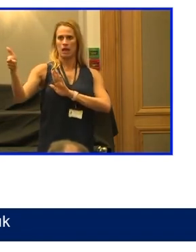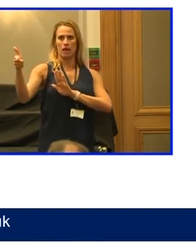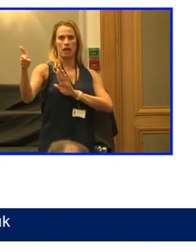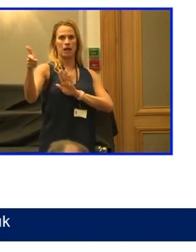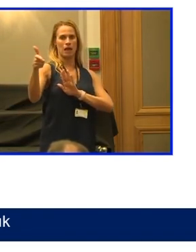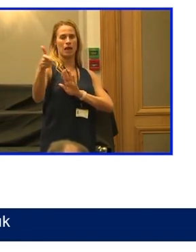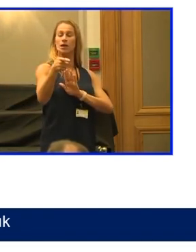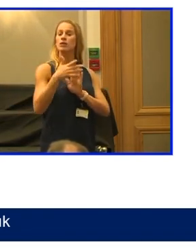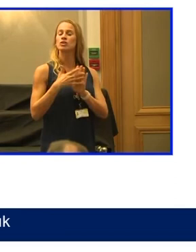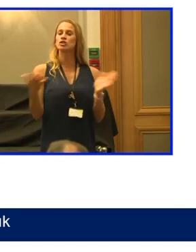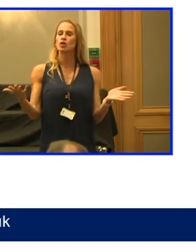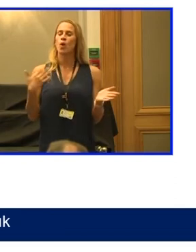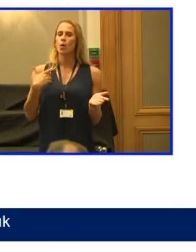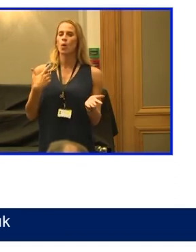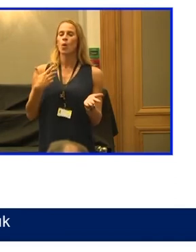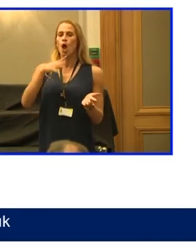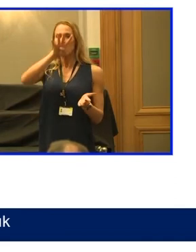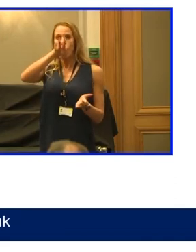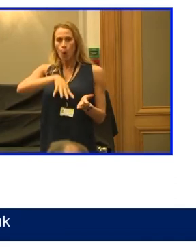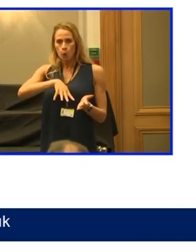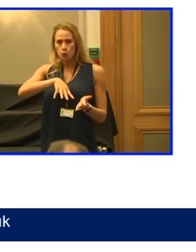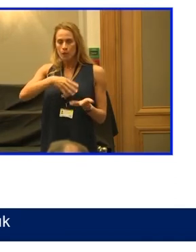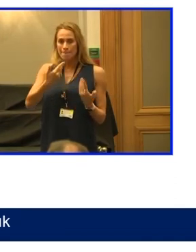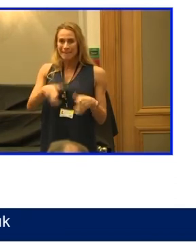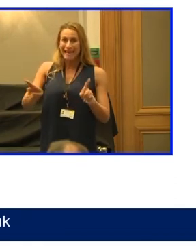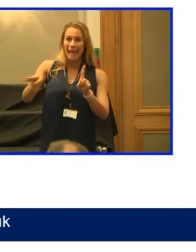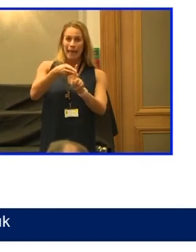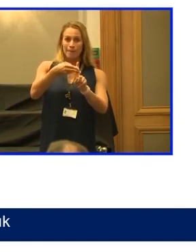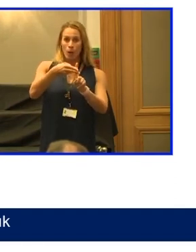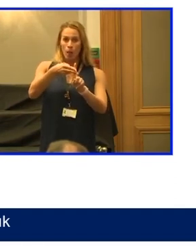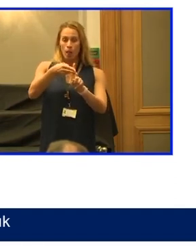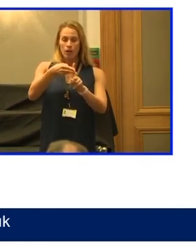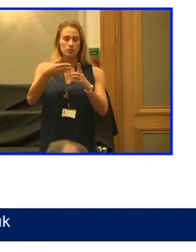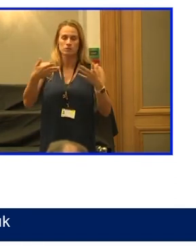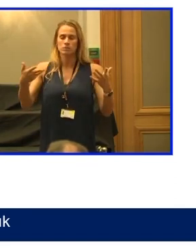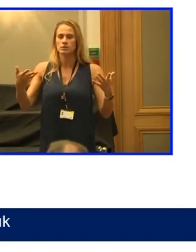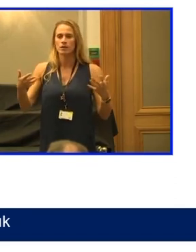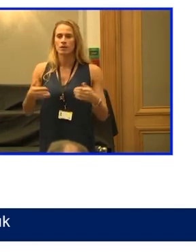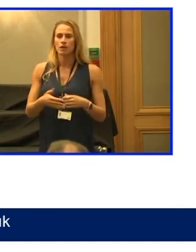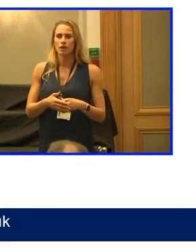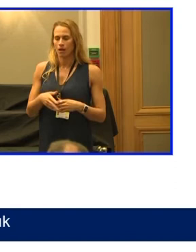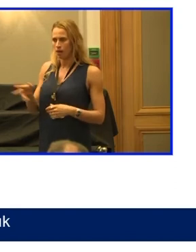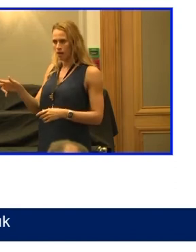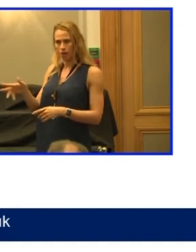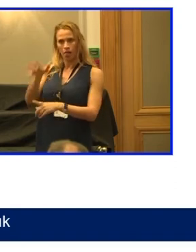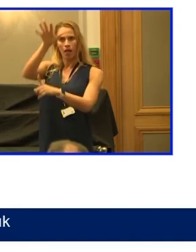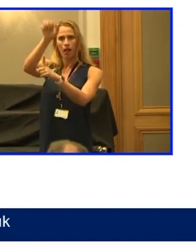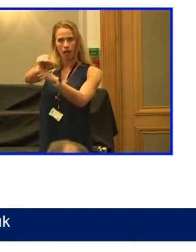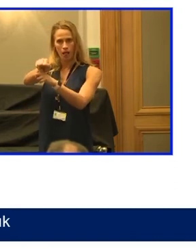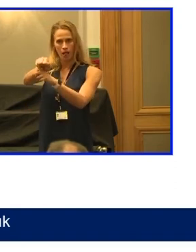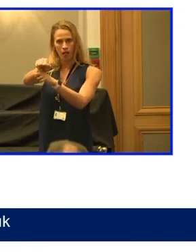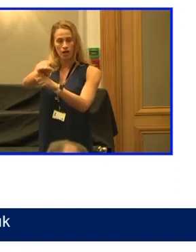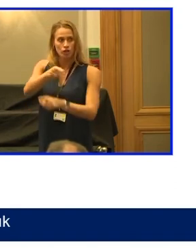pass where the code has been labeled. So had you a piece of tech, which I'll talk about, a wearable, or your phone, that